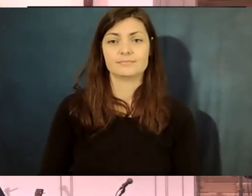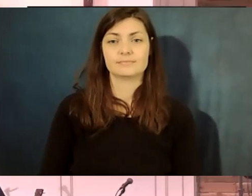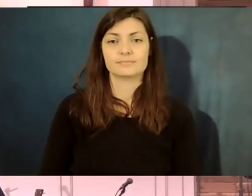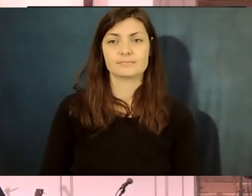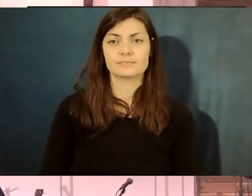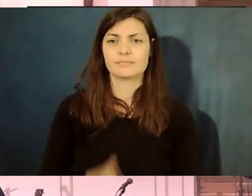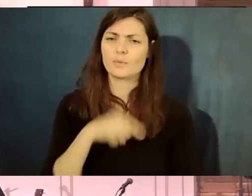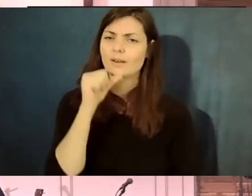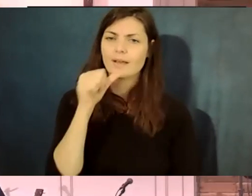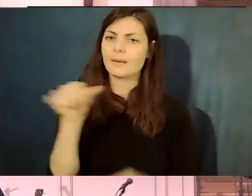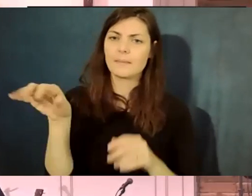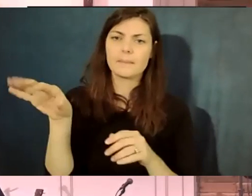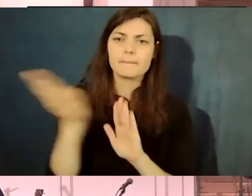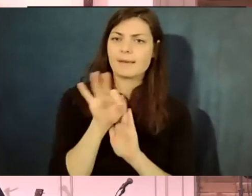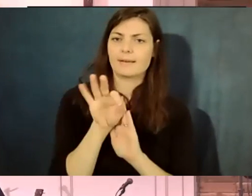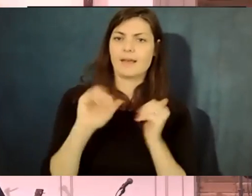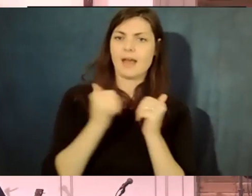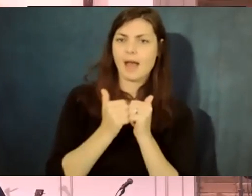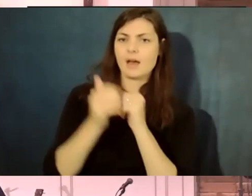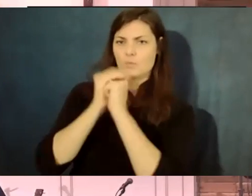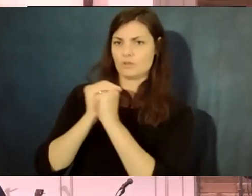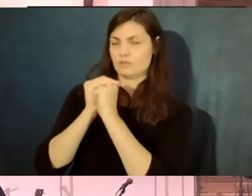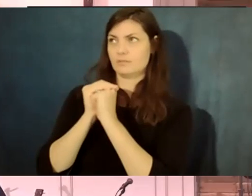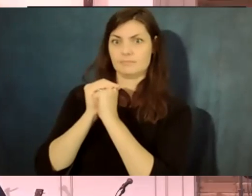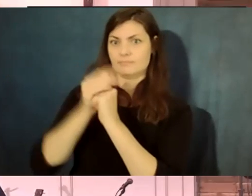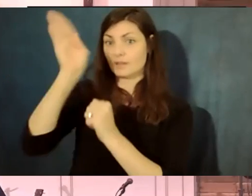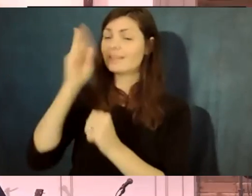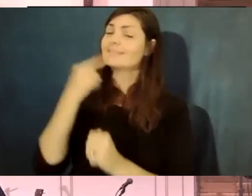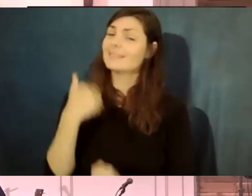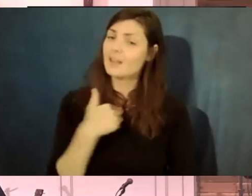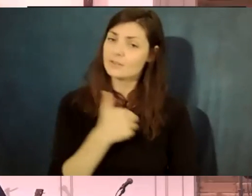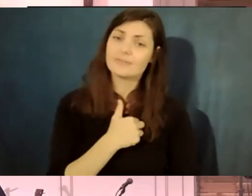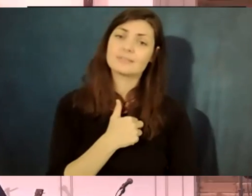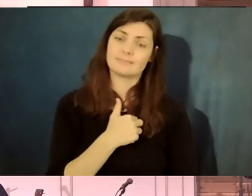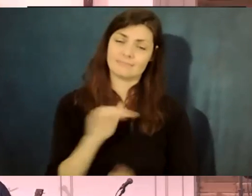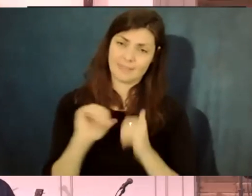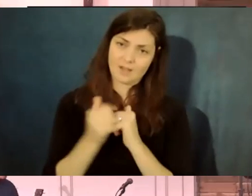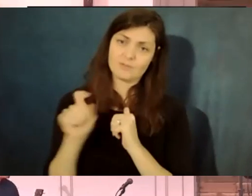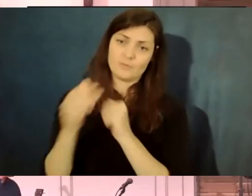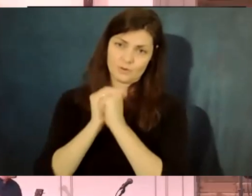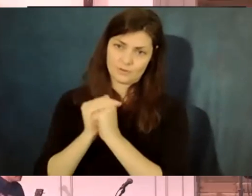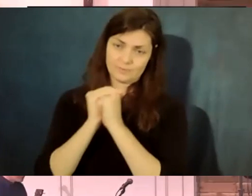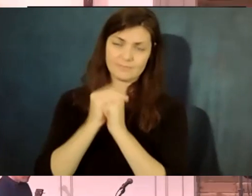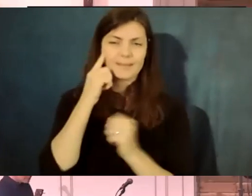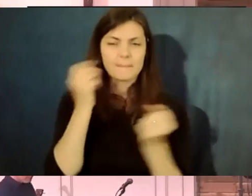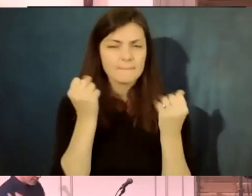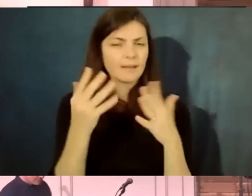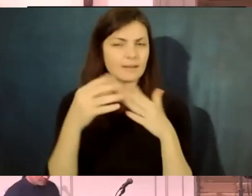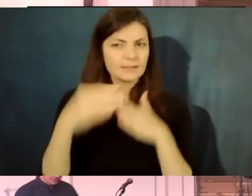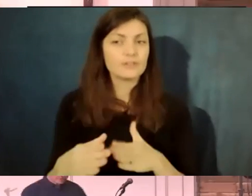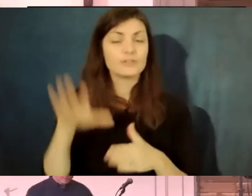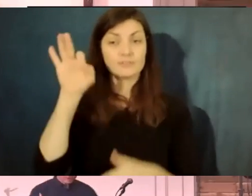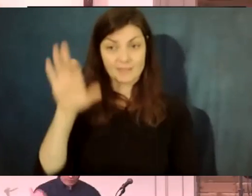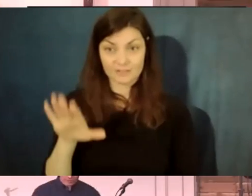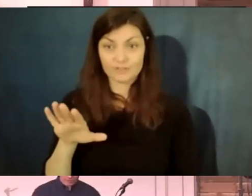We don't get to choose how we worship. God lays it out. And I think there are a lot of leaders,